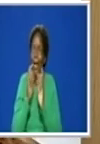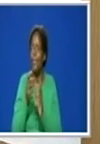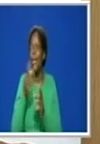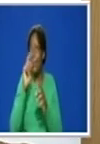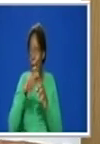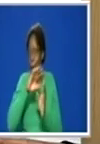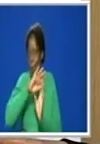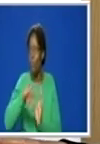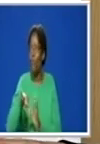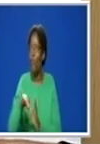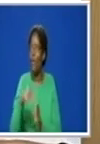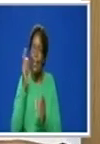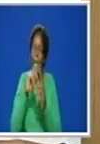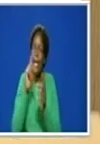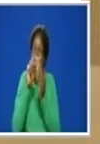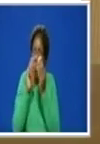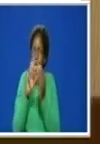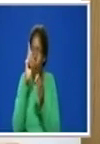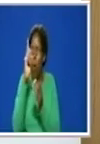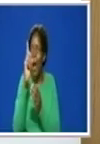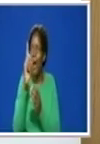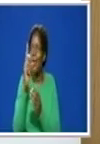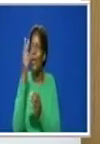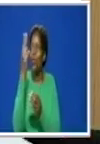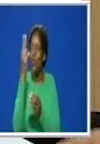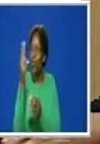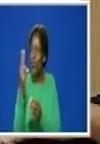see, close. I count. See.